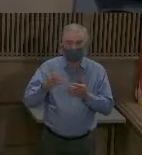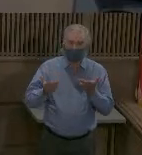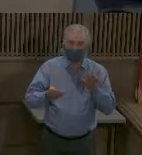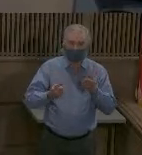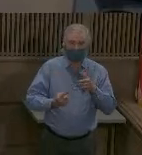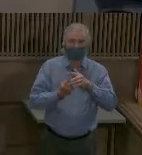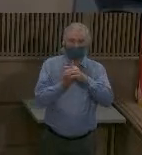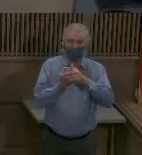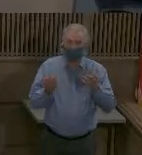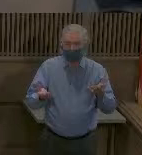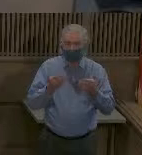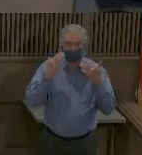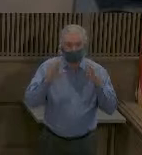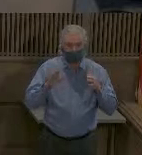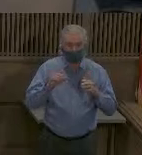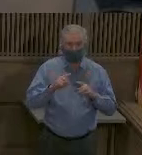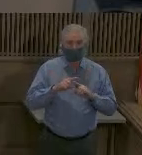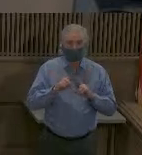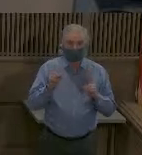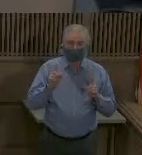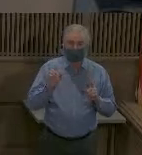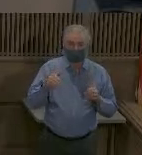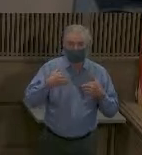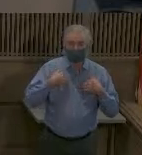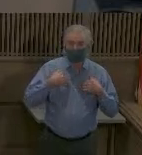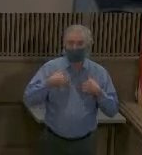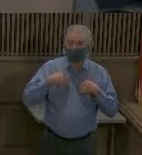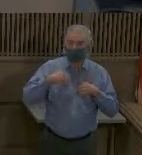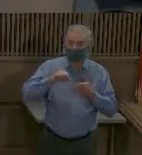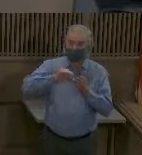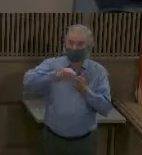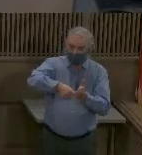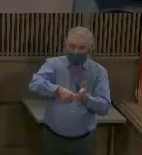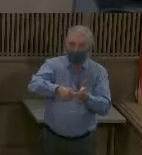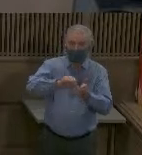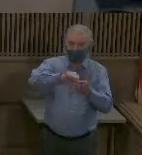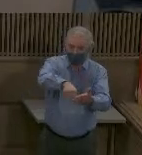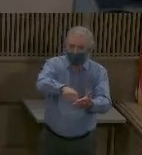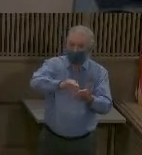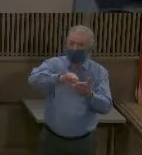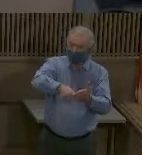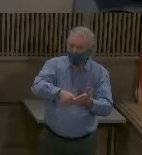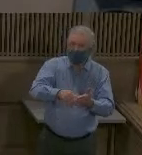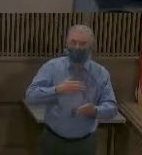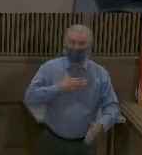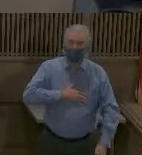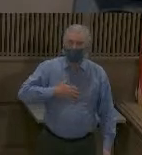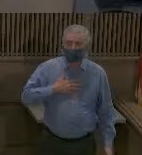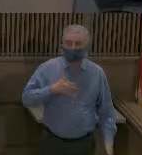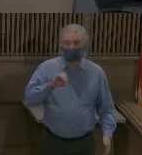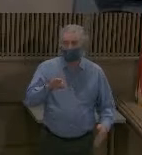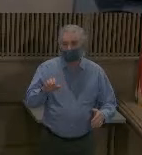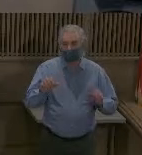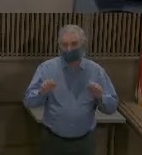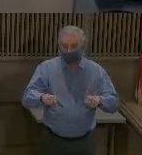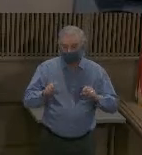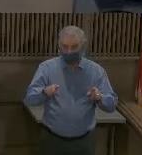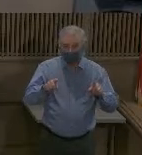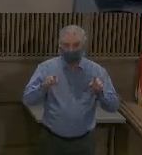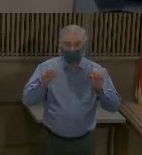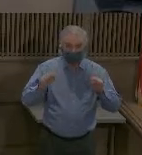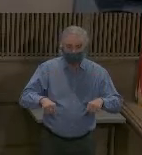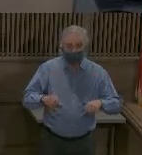of the vaccine. I again stress to everyone, please, if you're going through